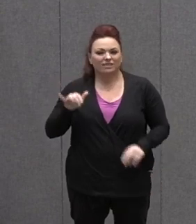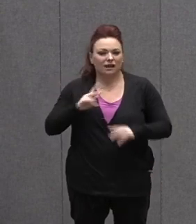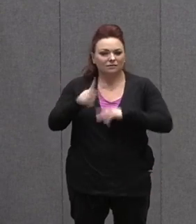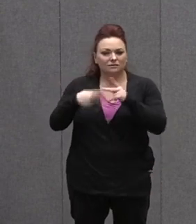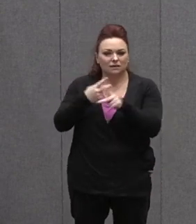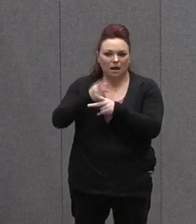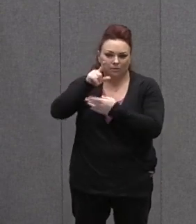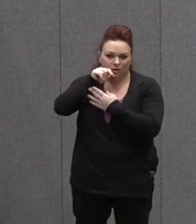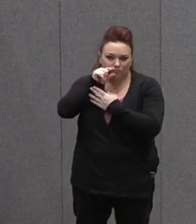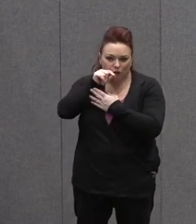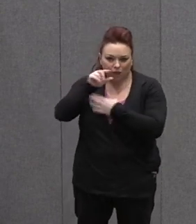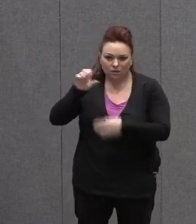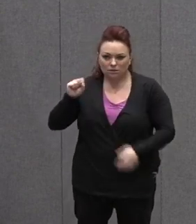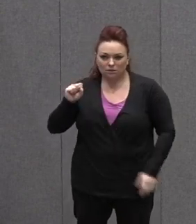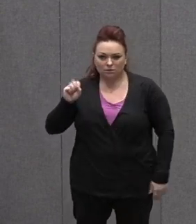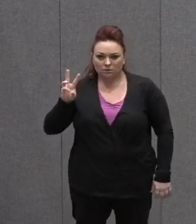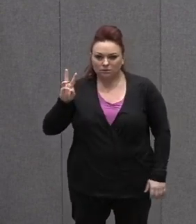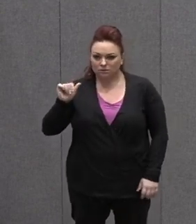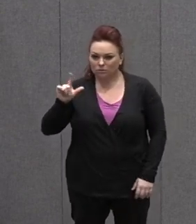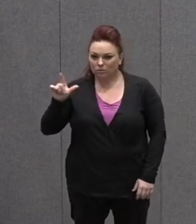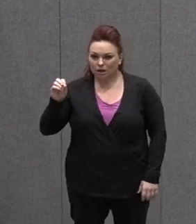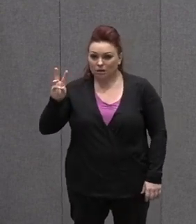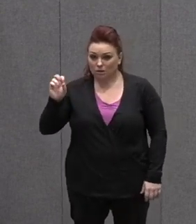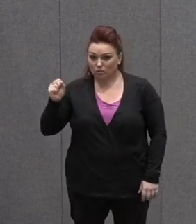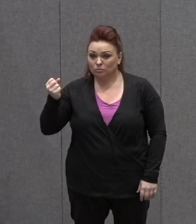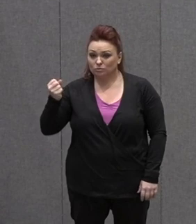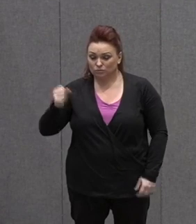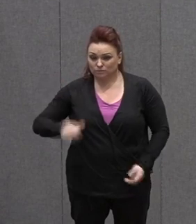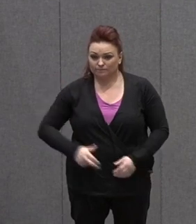bird, swallows.